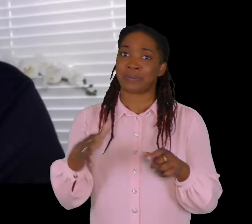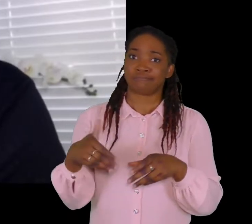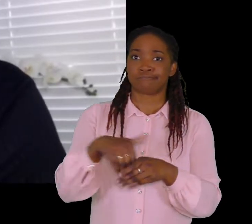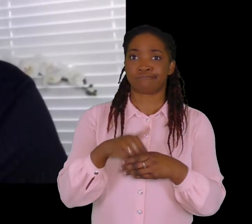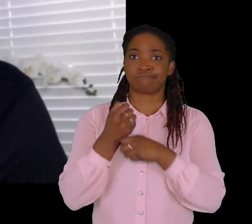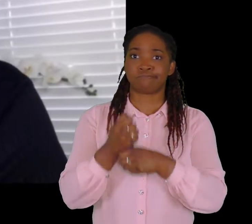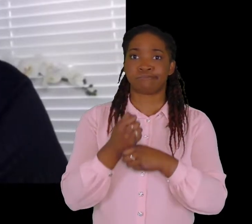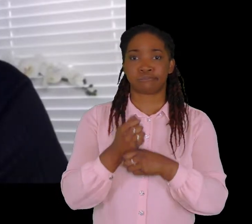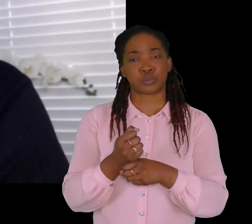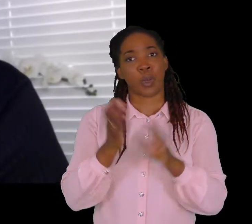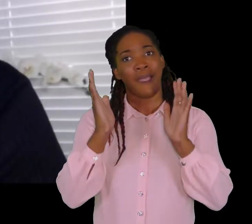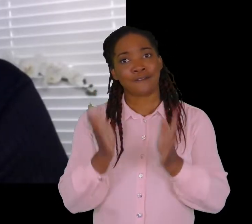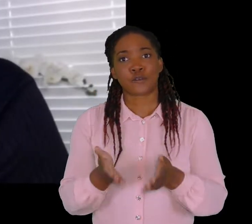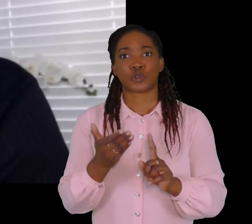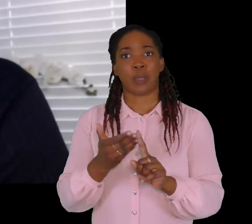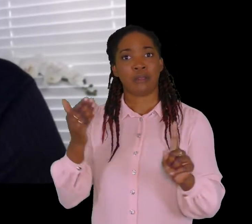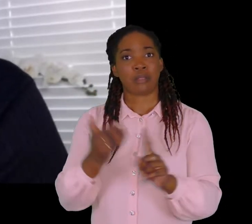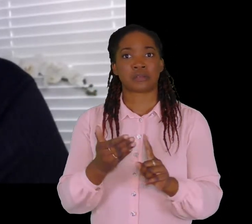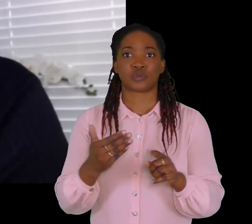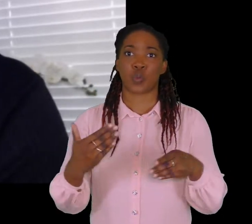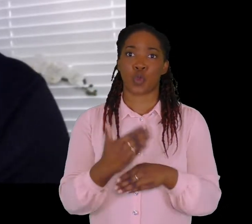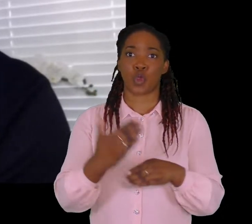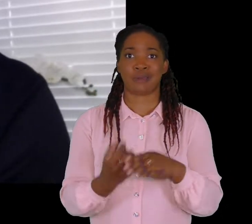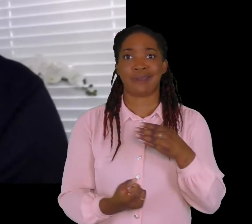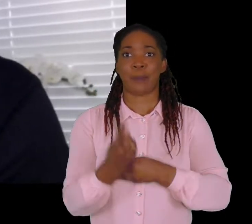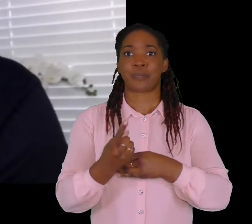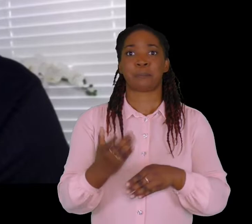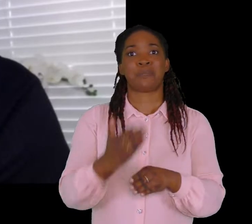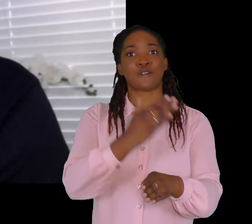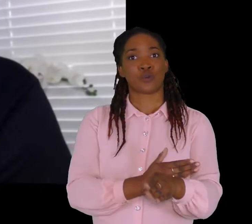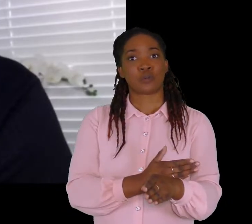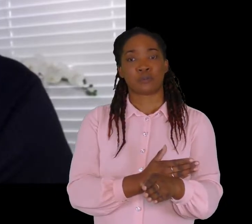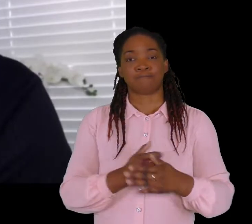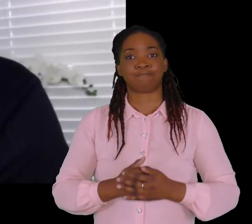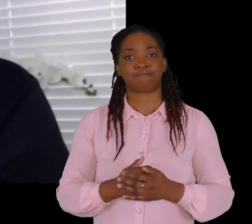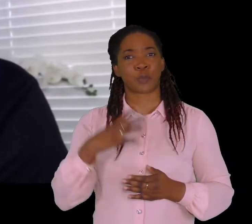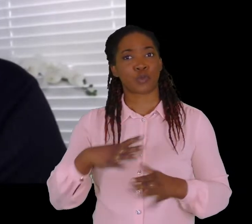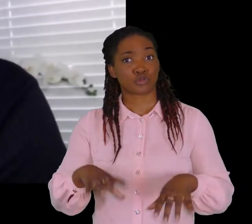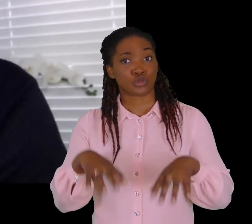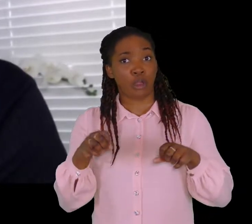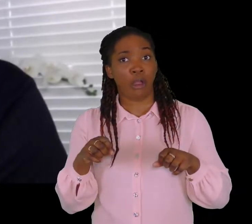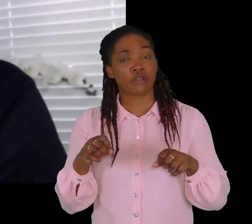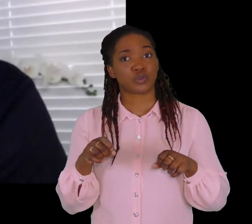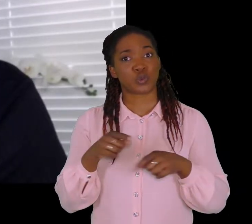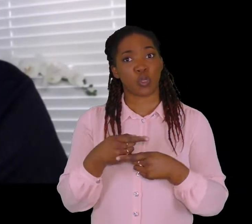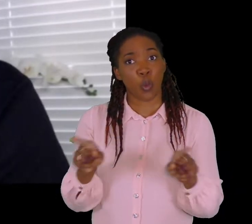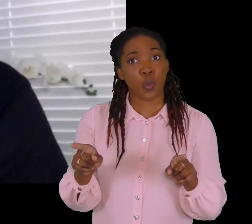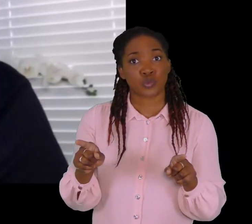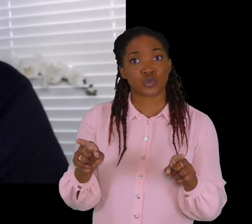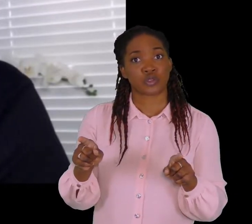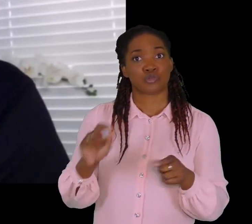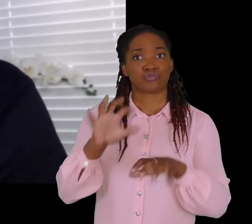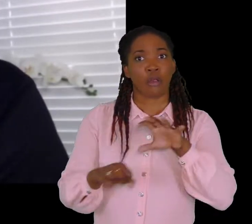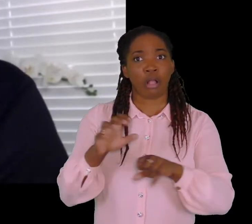One thing that always needs to be acknowledged is the work that preceded us. I wanted to start by re-entering those